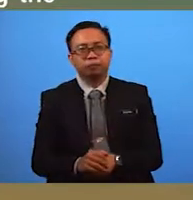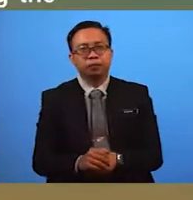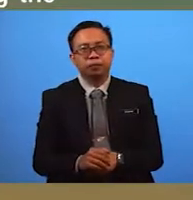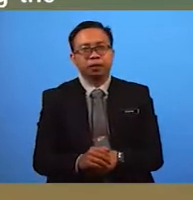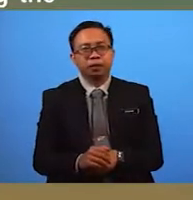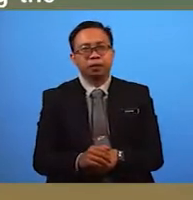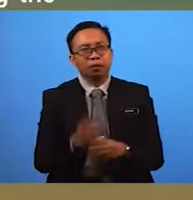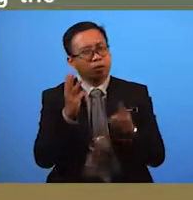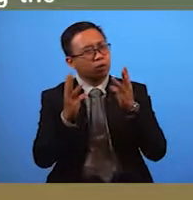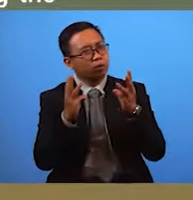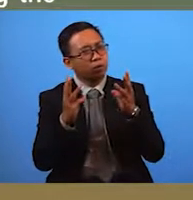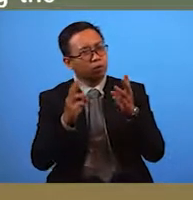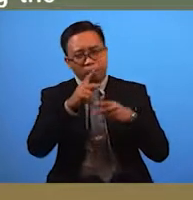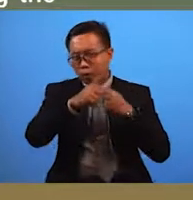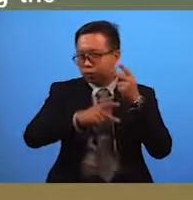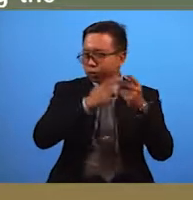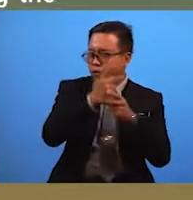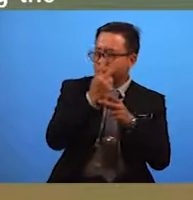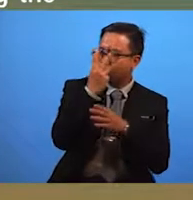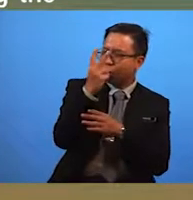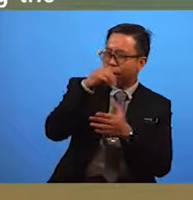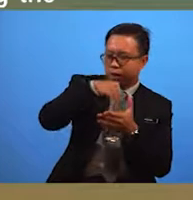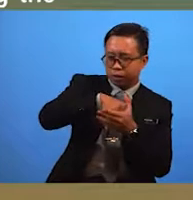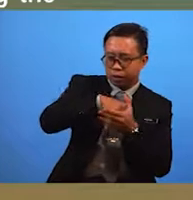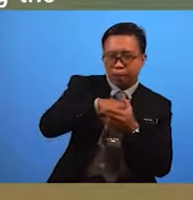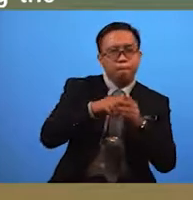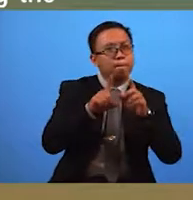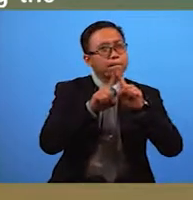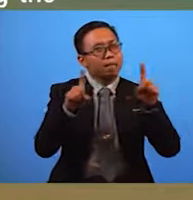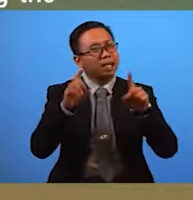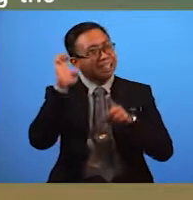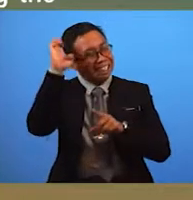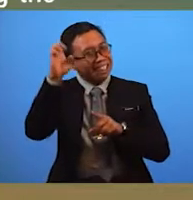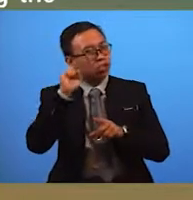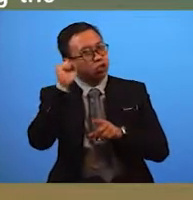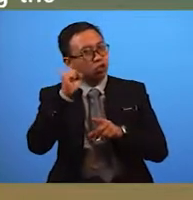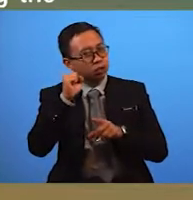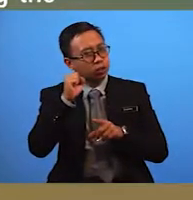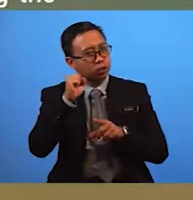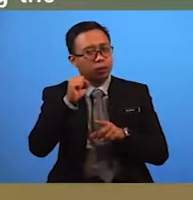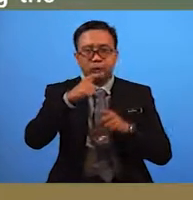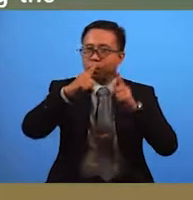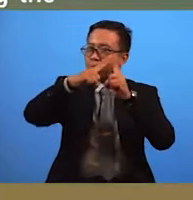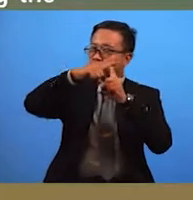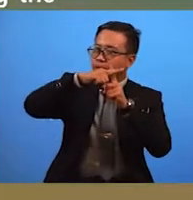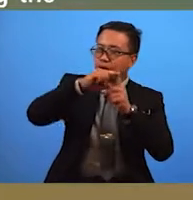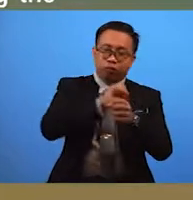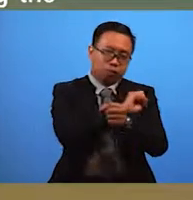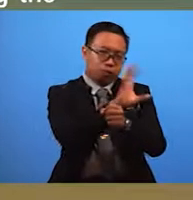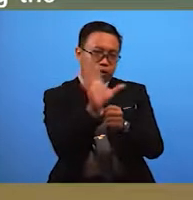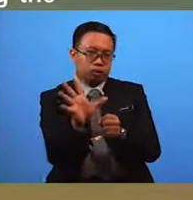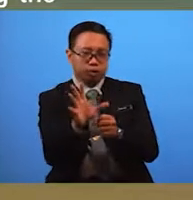Sometimes a person may not look ill, but he or she can be a positive COVID-19